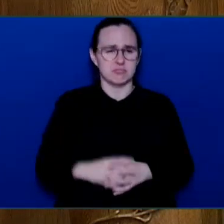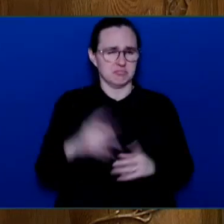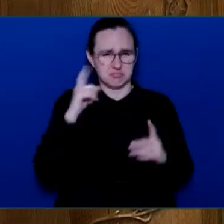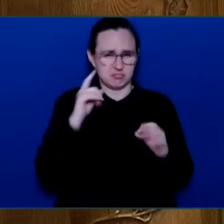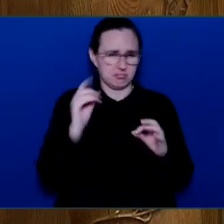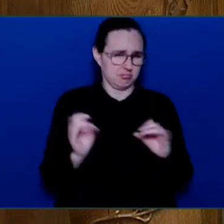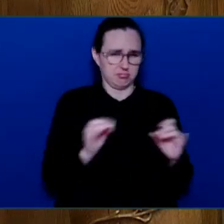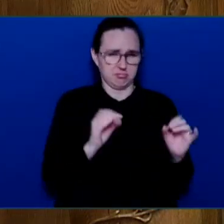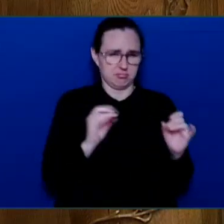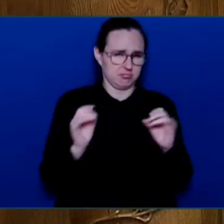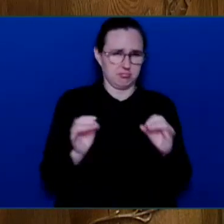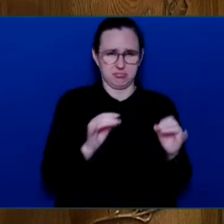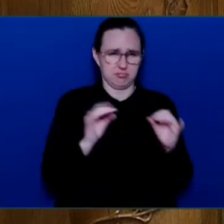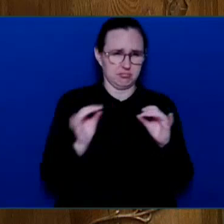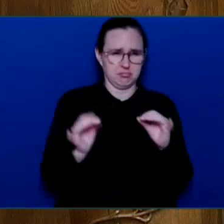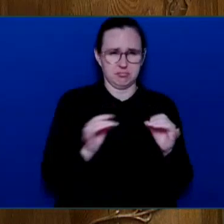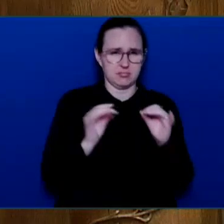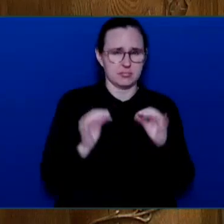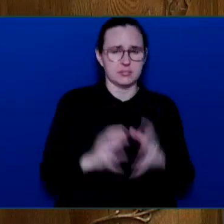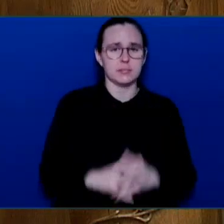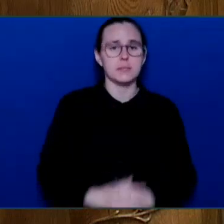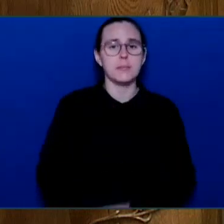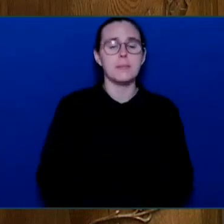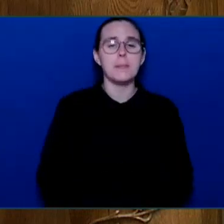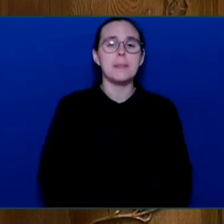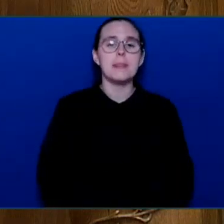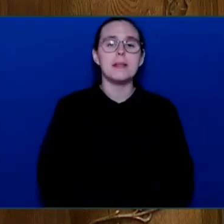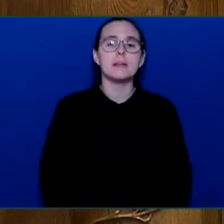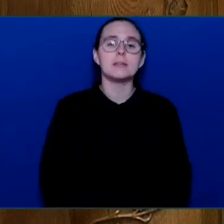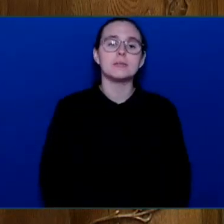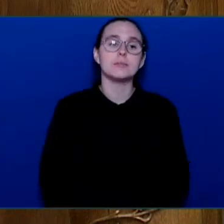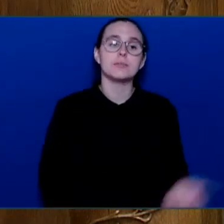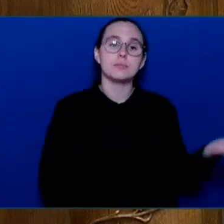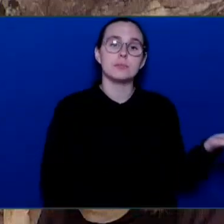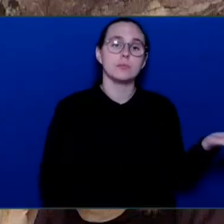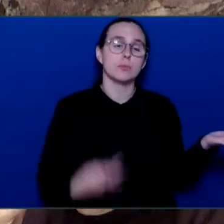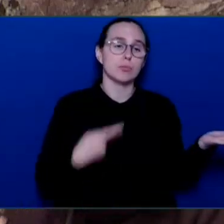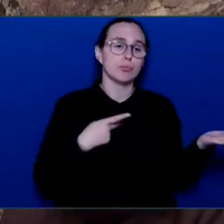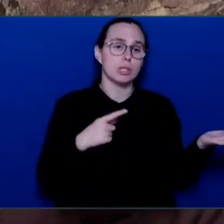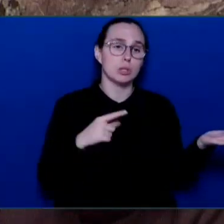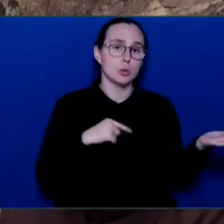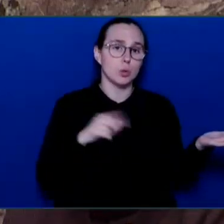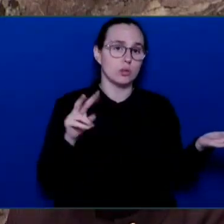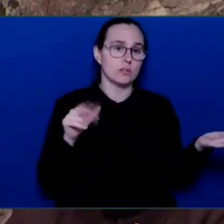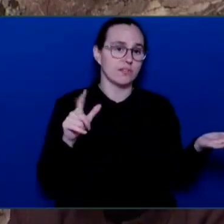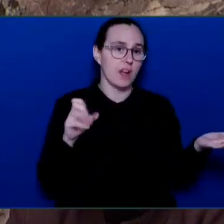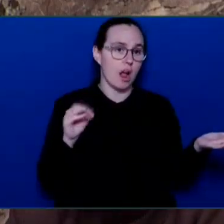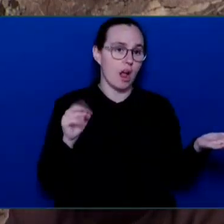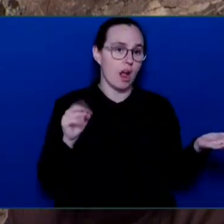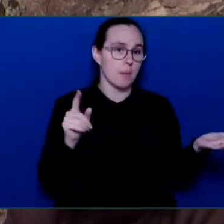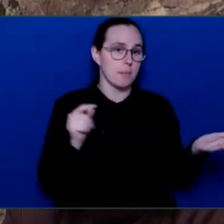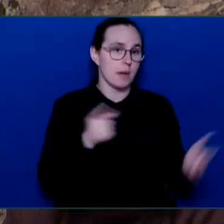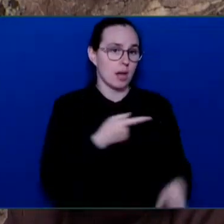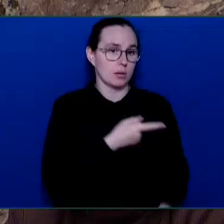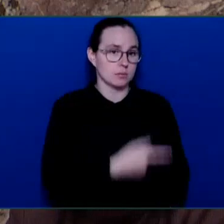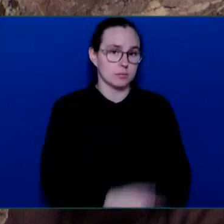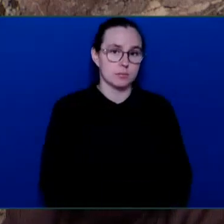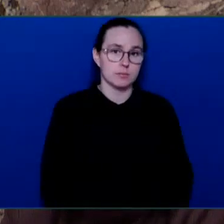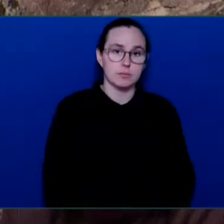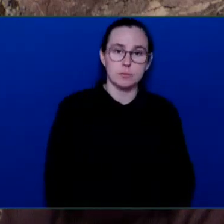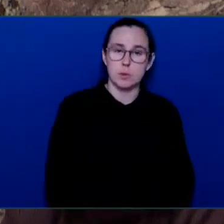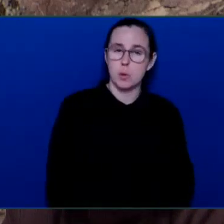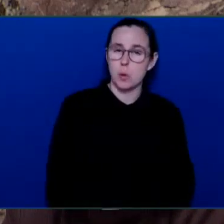Member for Prince George Valemount. Well, one fact we know that is absolutely clear is that under this Premier's